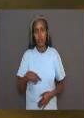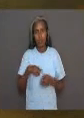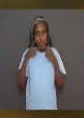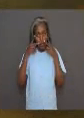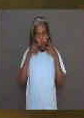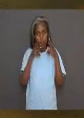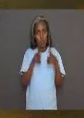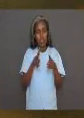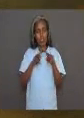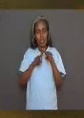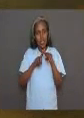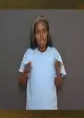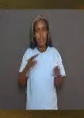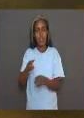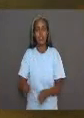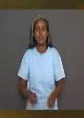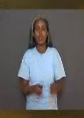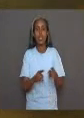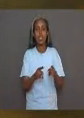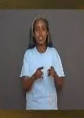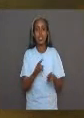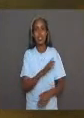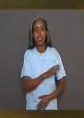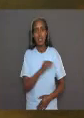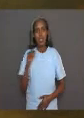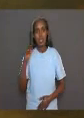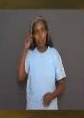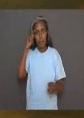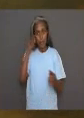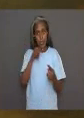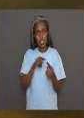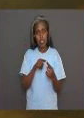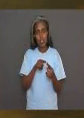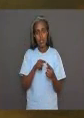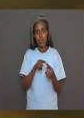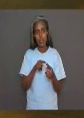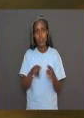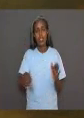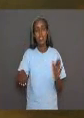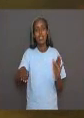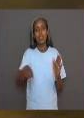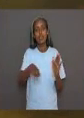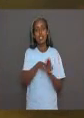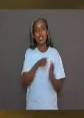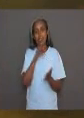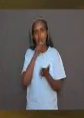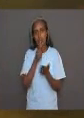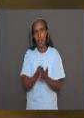at different ways and purposes of representing